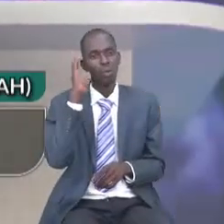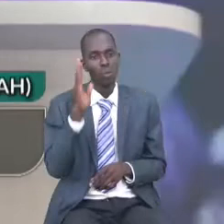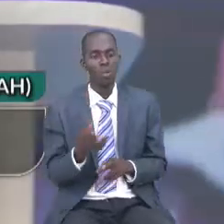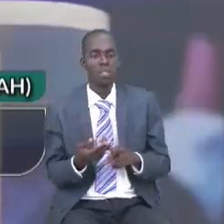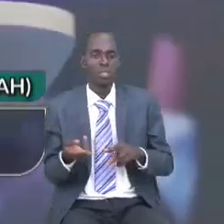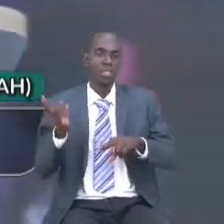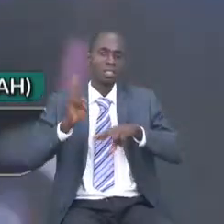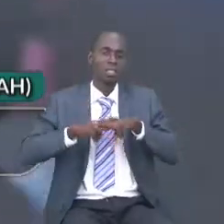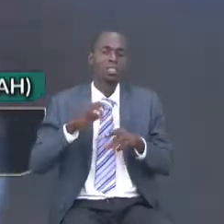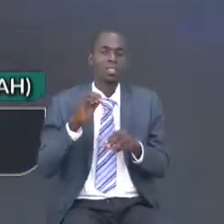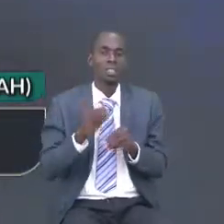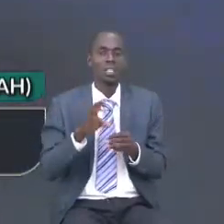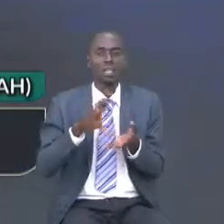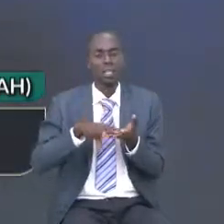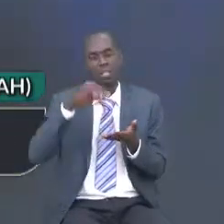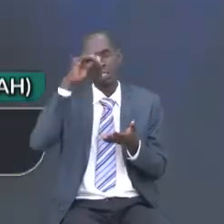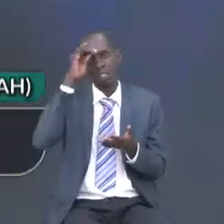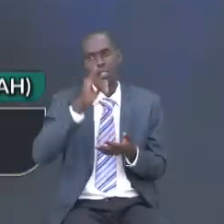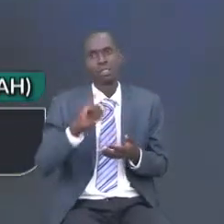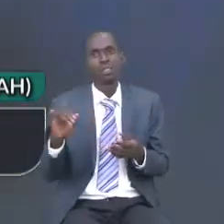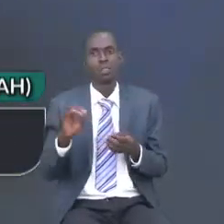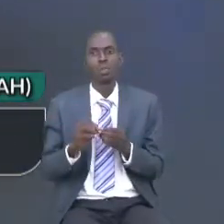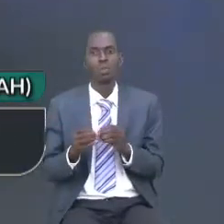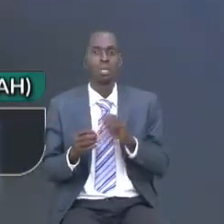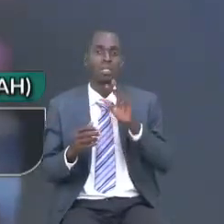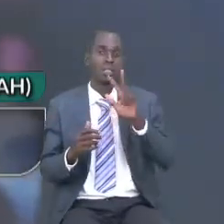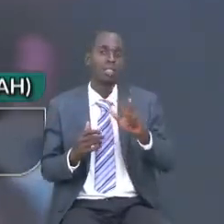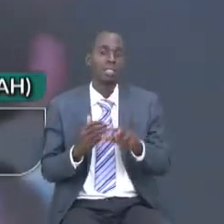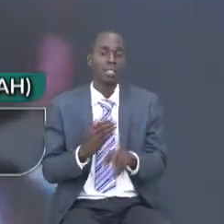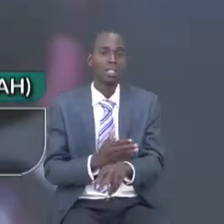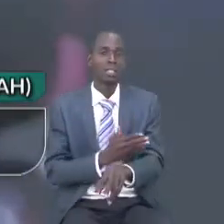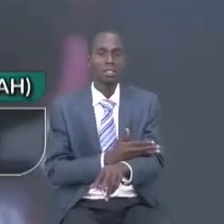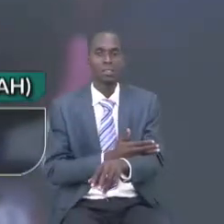in learning. Number three here.